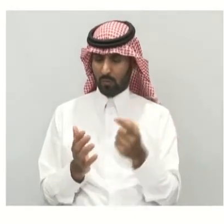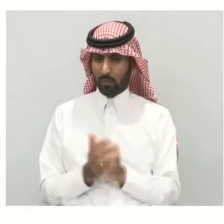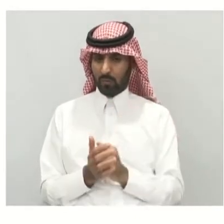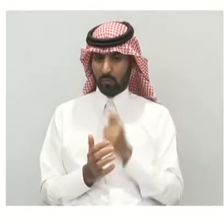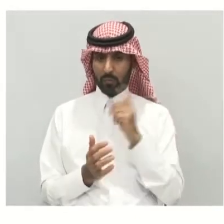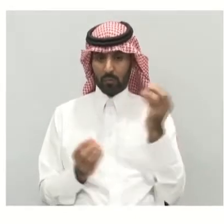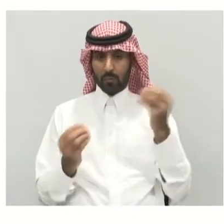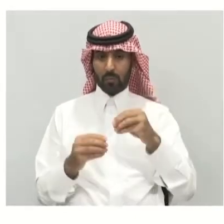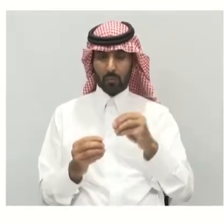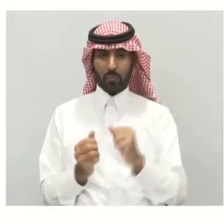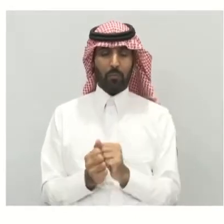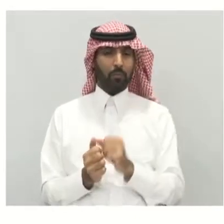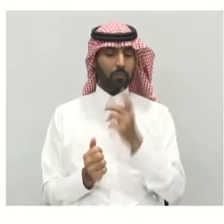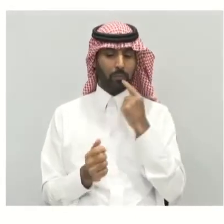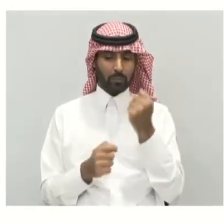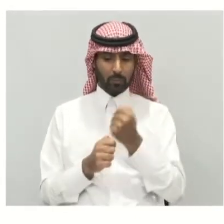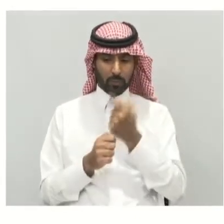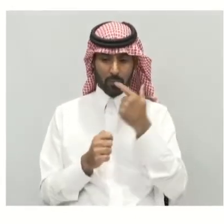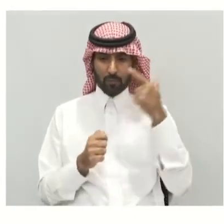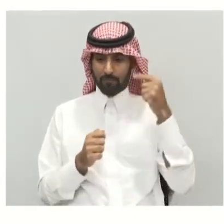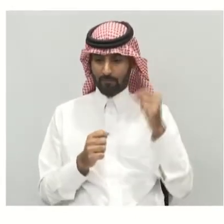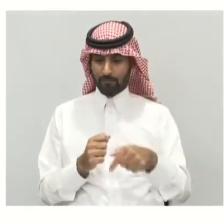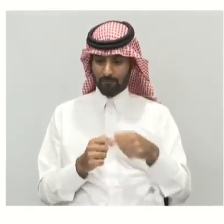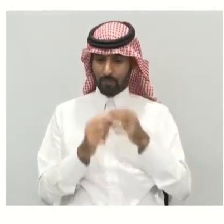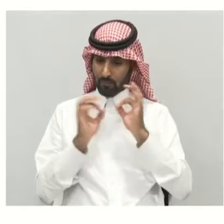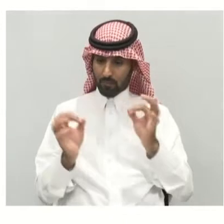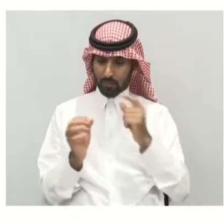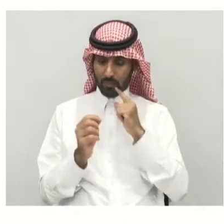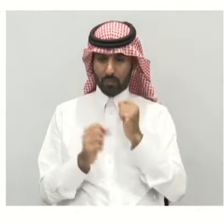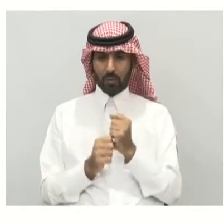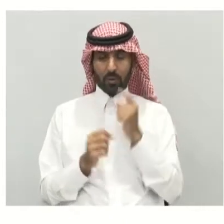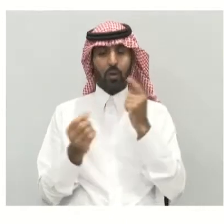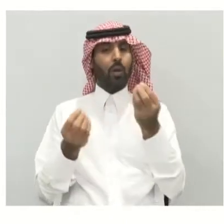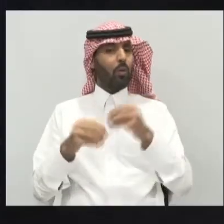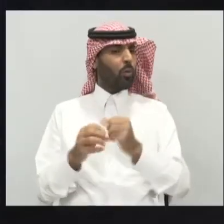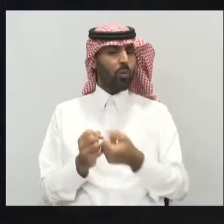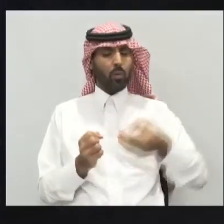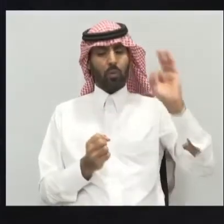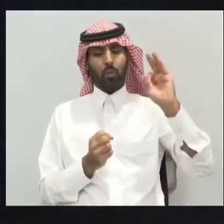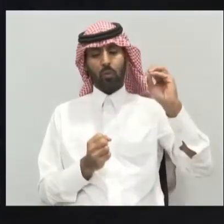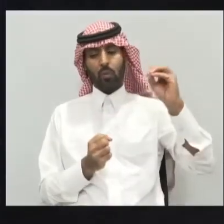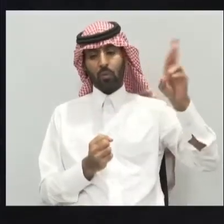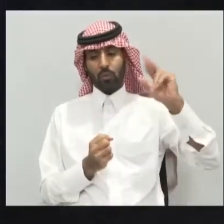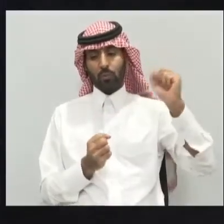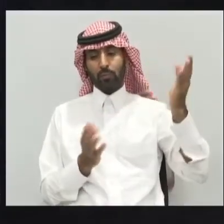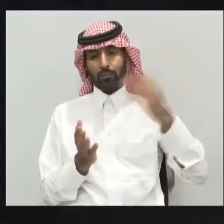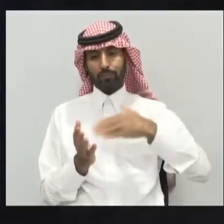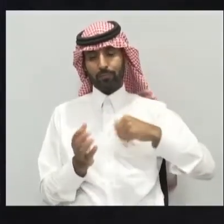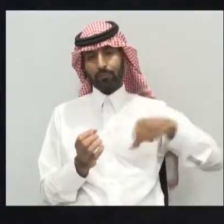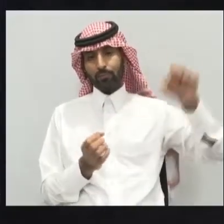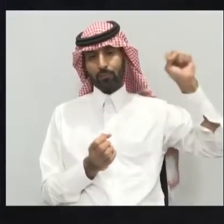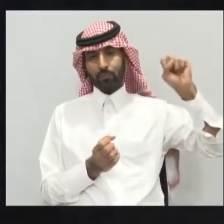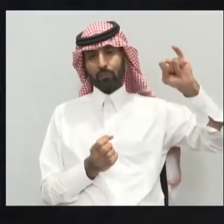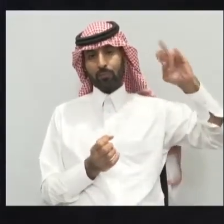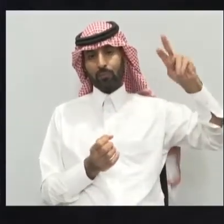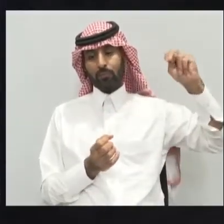Use the present perfect plus sense in four. So we will use two sentences. One sentence using sense, and the other